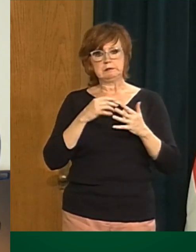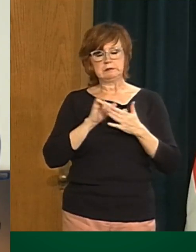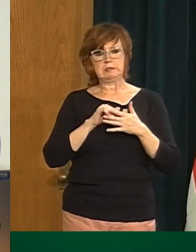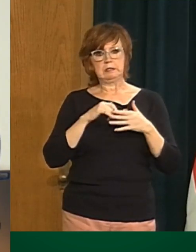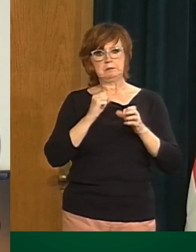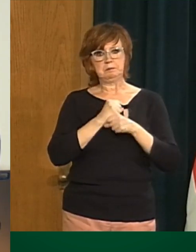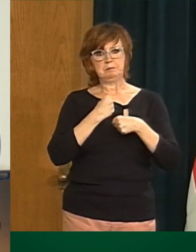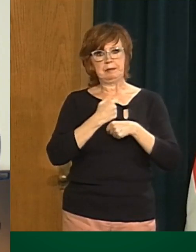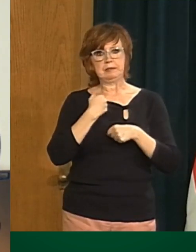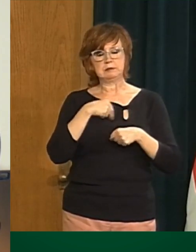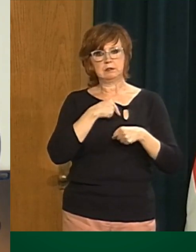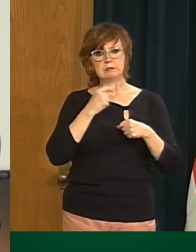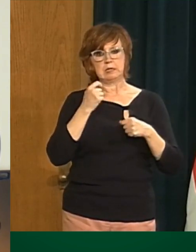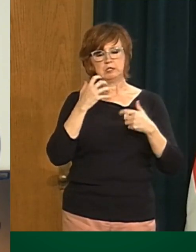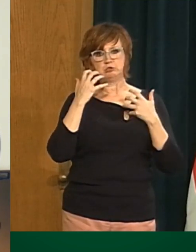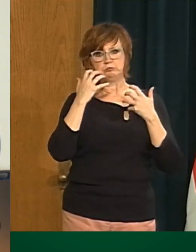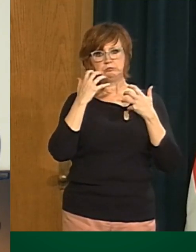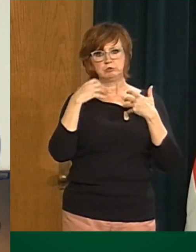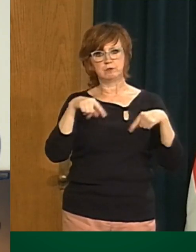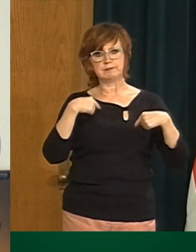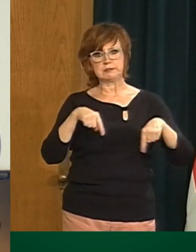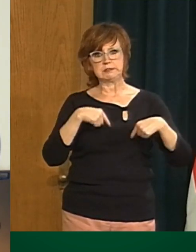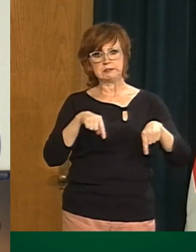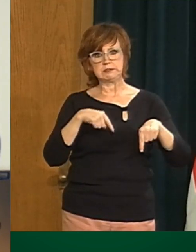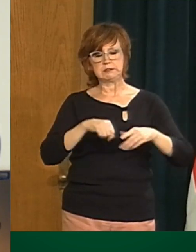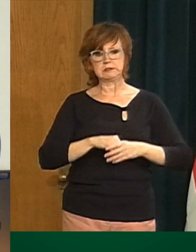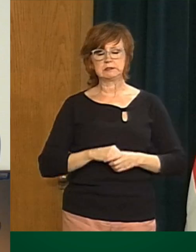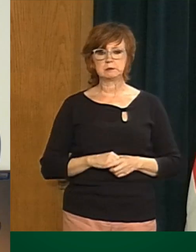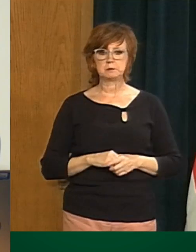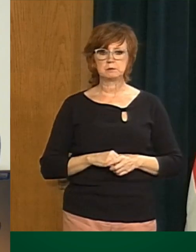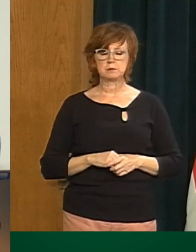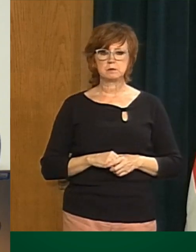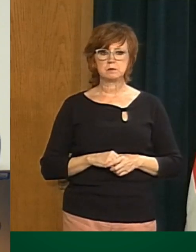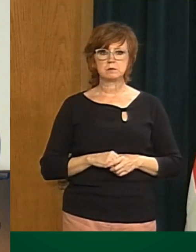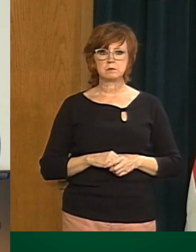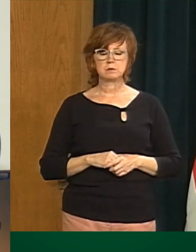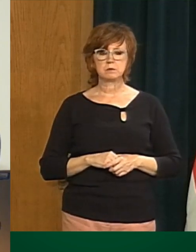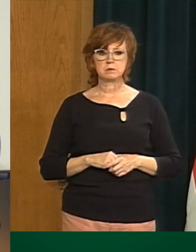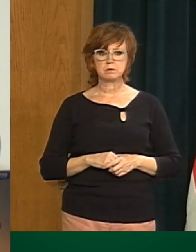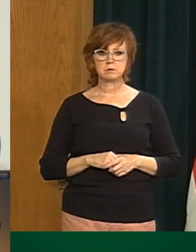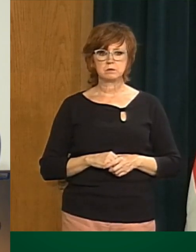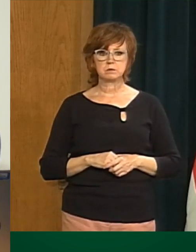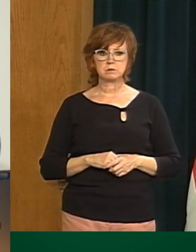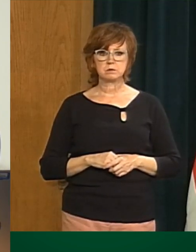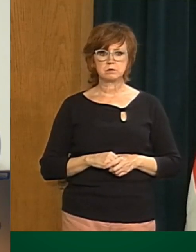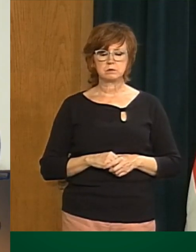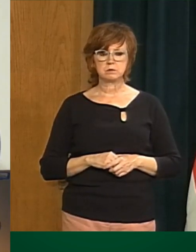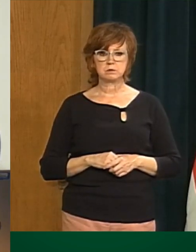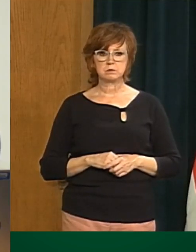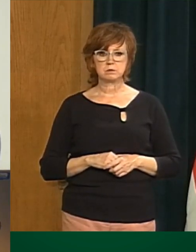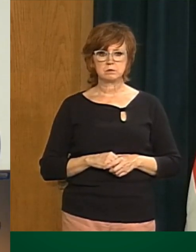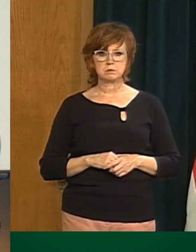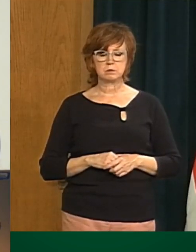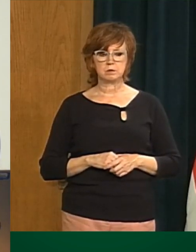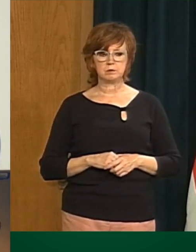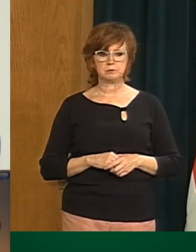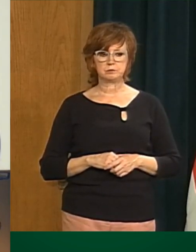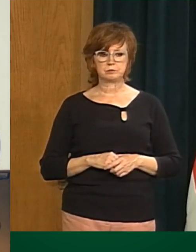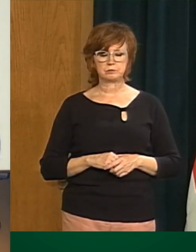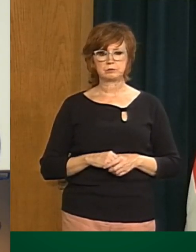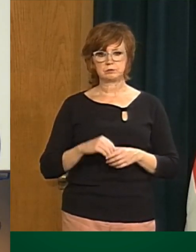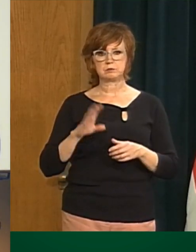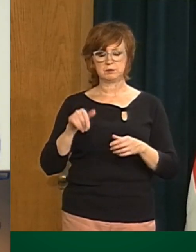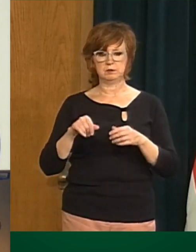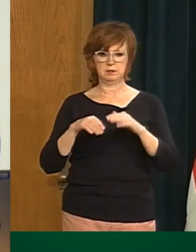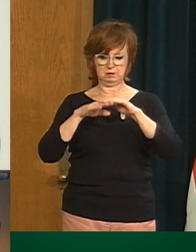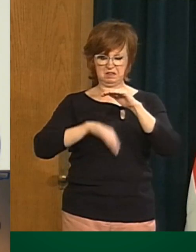But certainly if our overall numbers throughout the province start creeping up and there's no identified exposure, I think that would be something that would be a cause